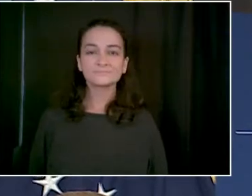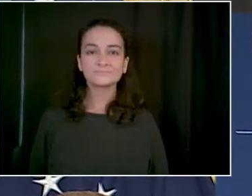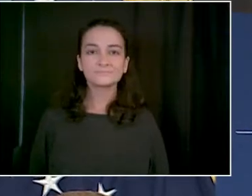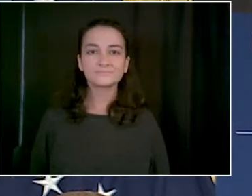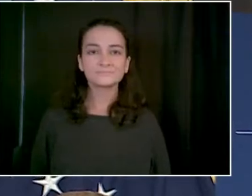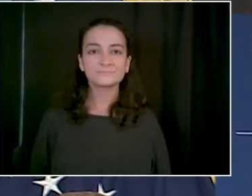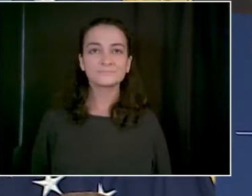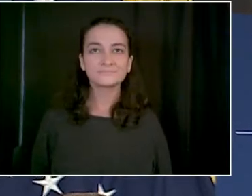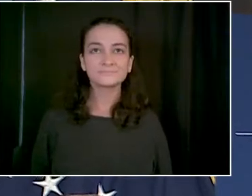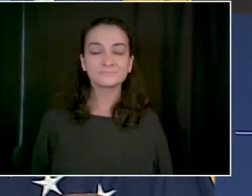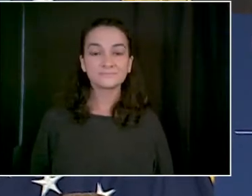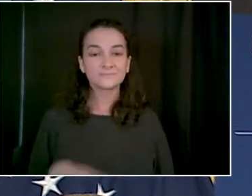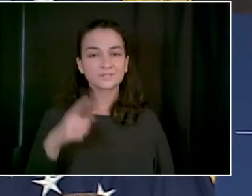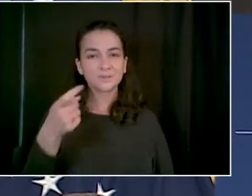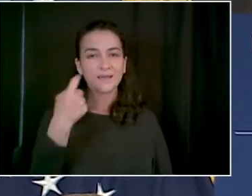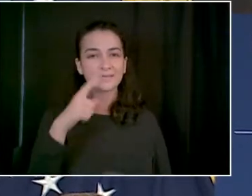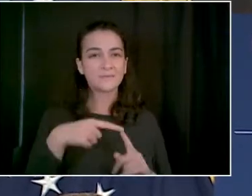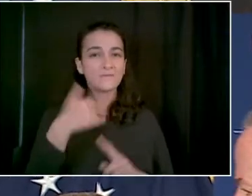through that. Morgan?